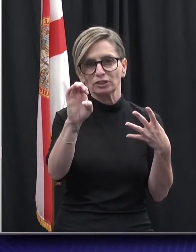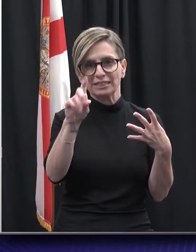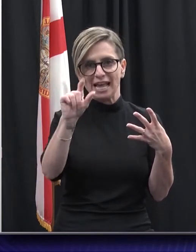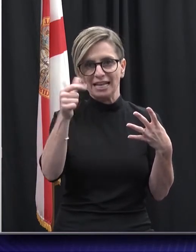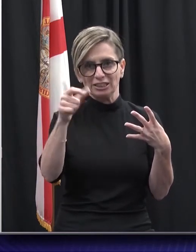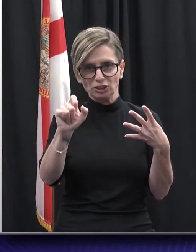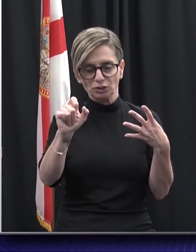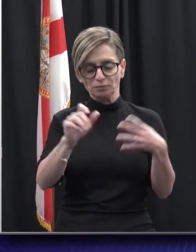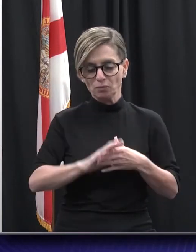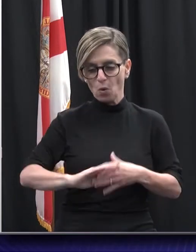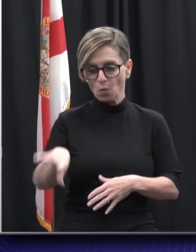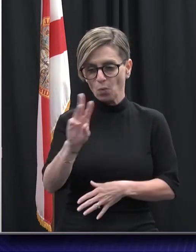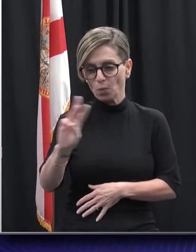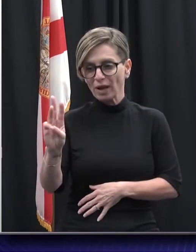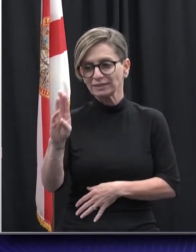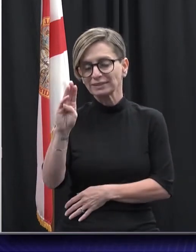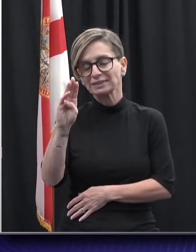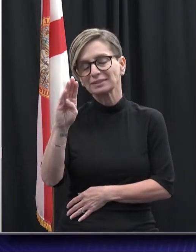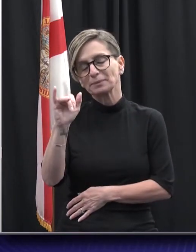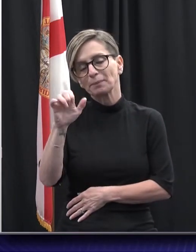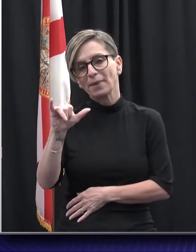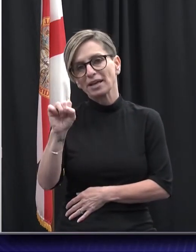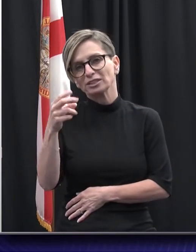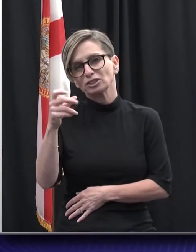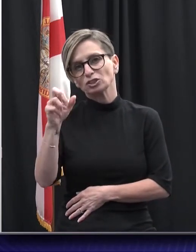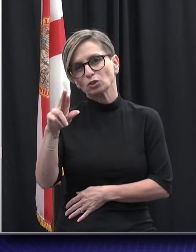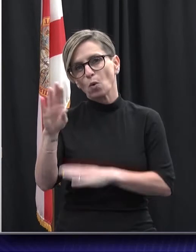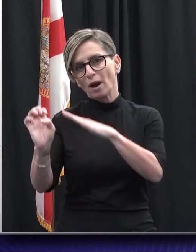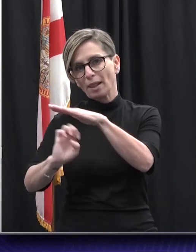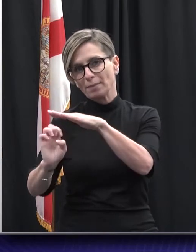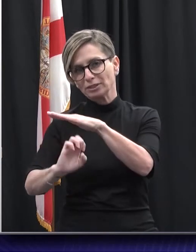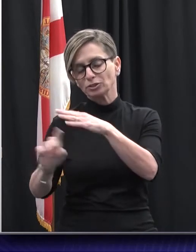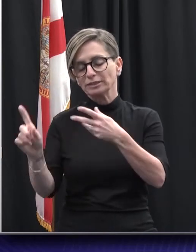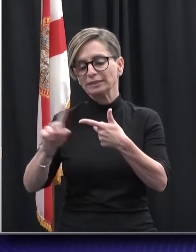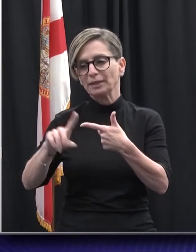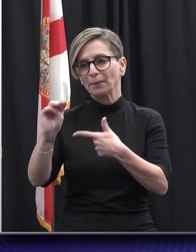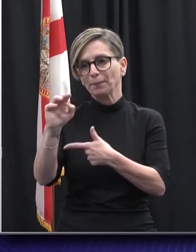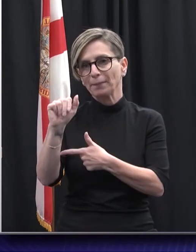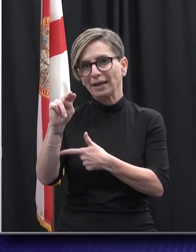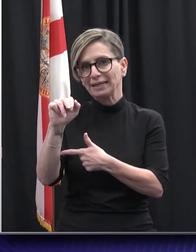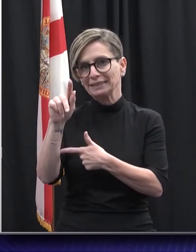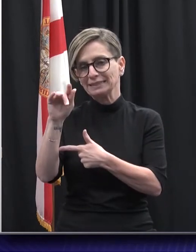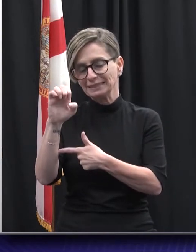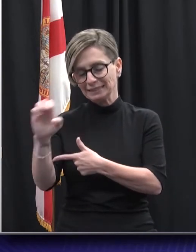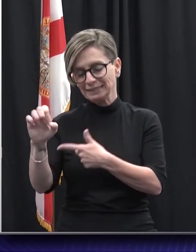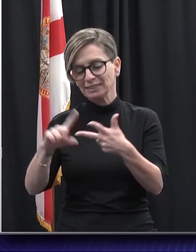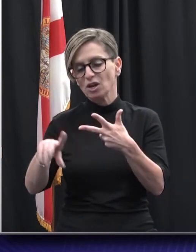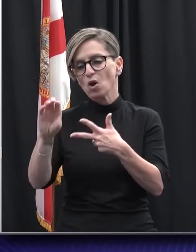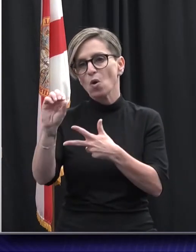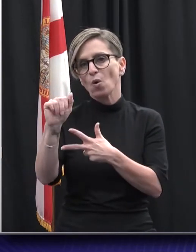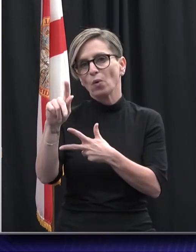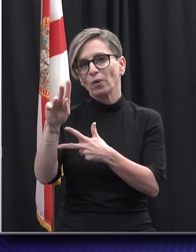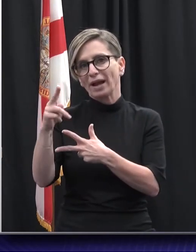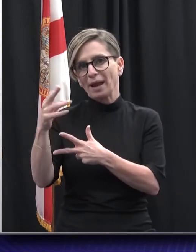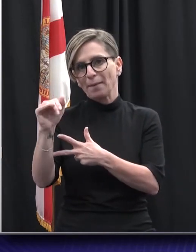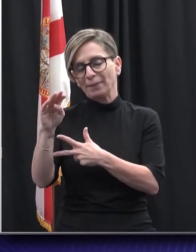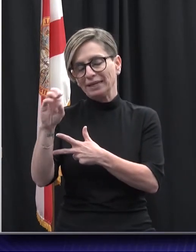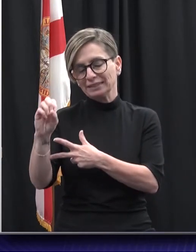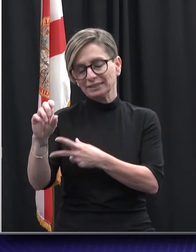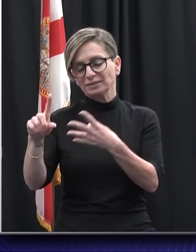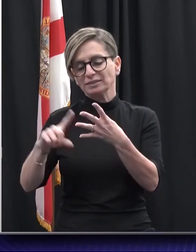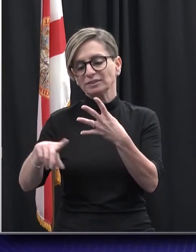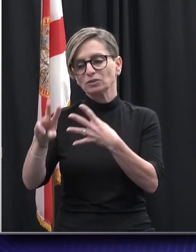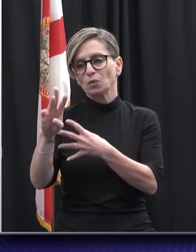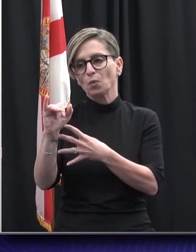those sites are Bayshore Elementary, Manatee, Oak Hammock, Westgate, and Wilma Point. On behalf of